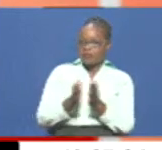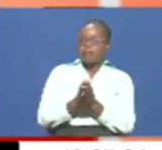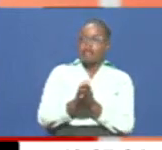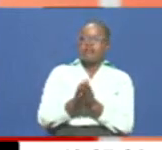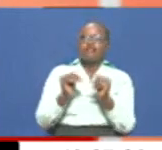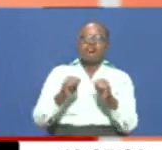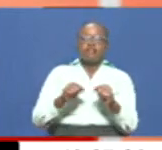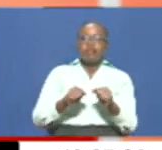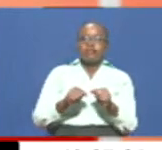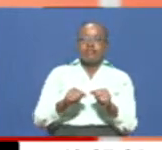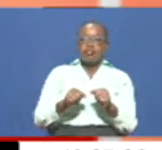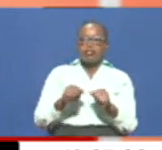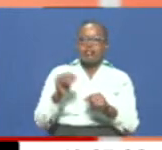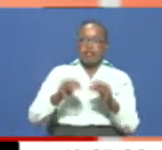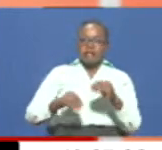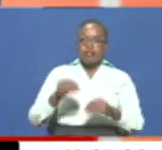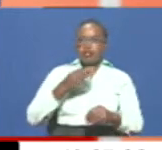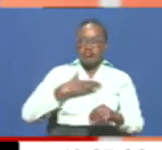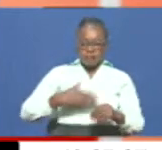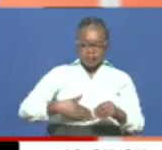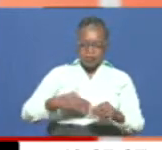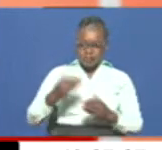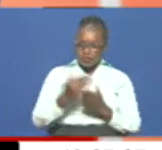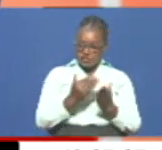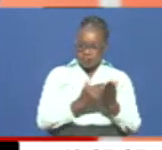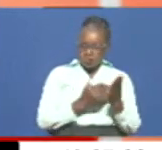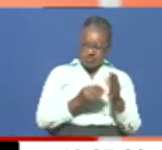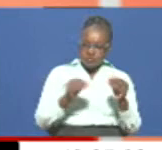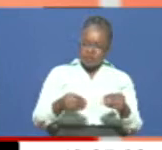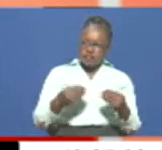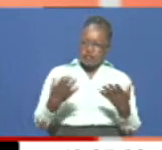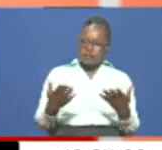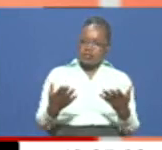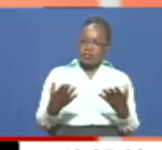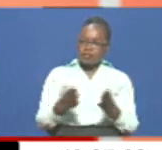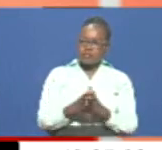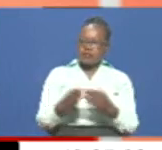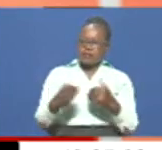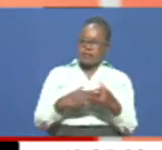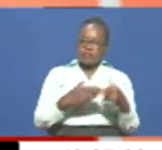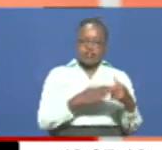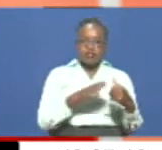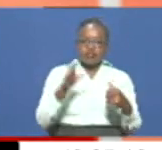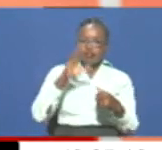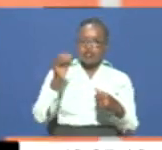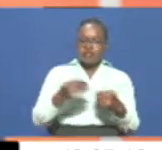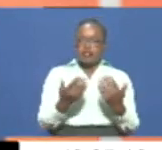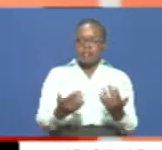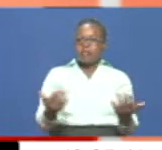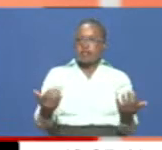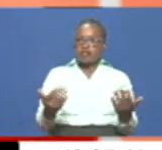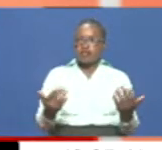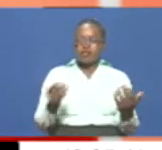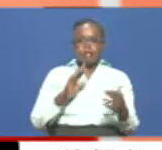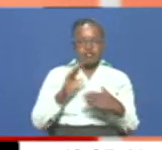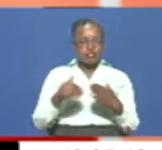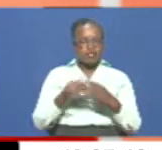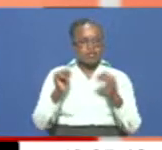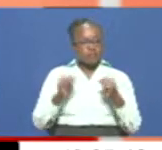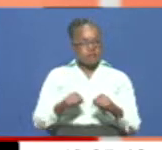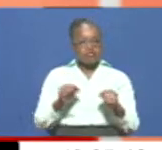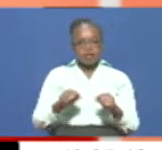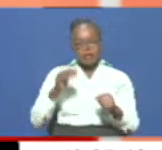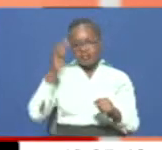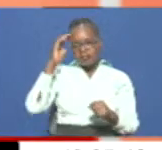electoral body was able to give its program. A lot of over 99% of the items we are all agreed on, and we believe